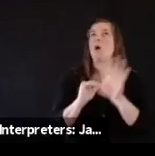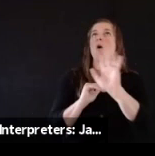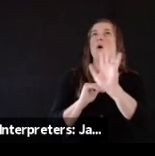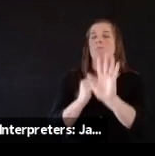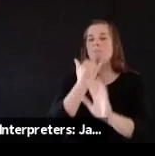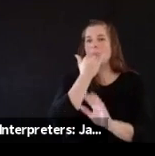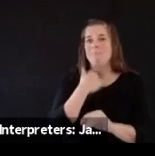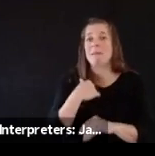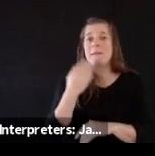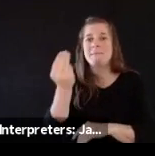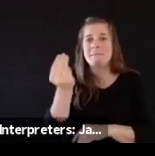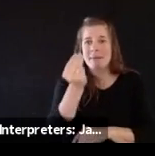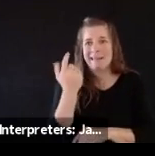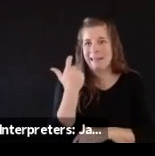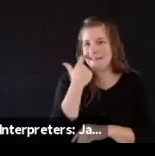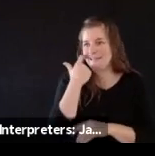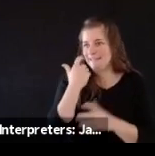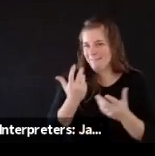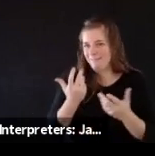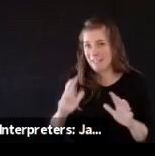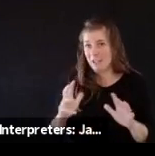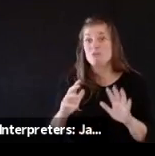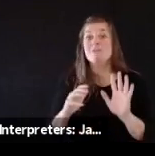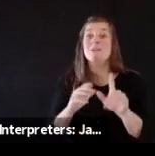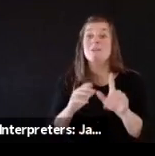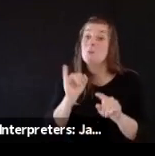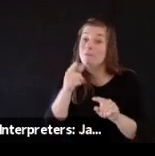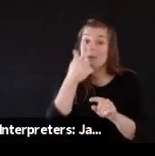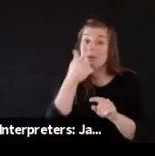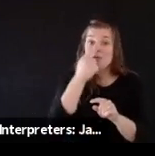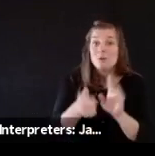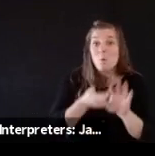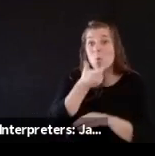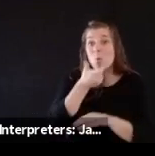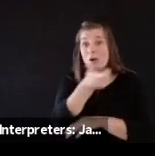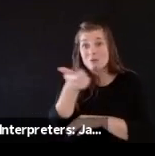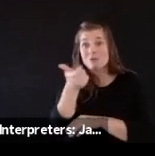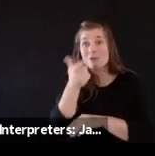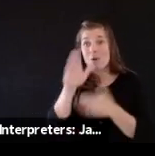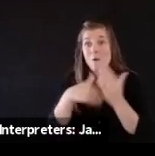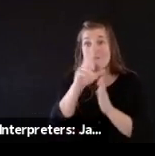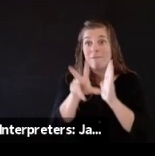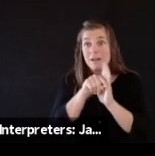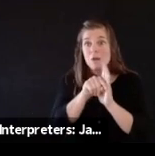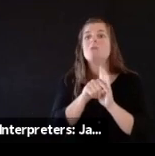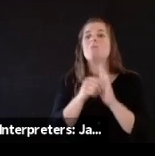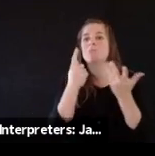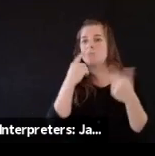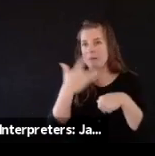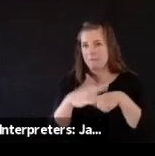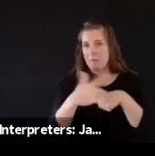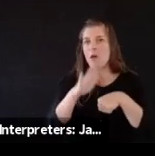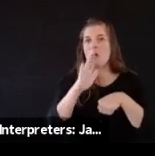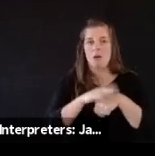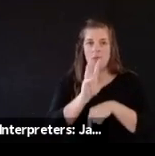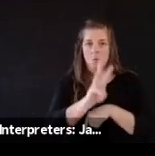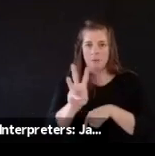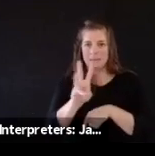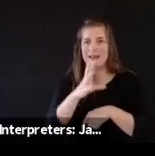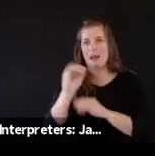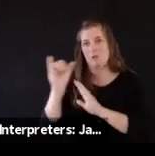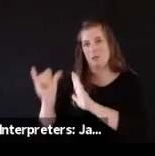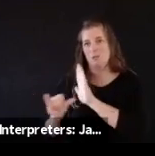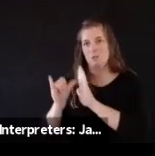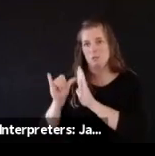Monday. And so if you're interested in watching those videos, they are available on our website as well as our YouTube